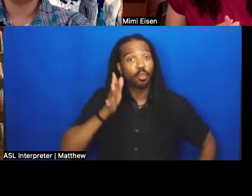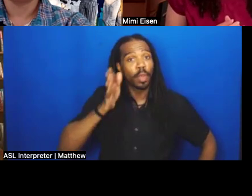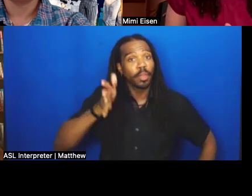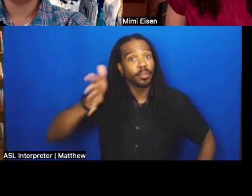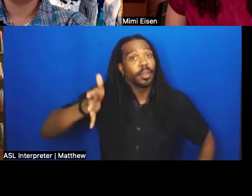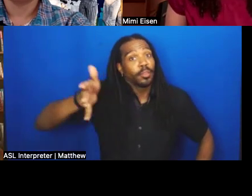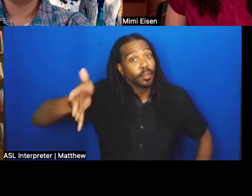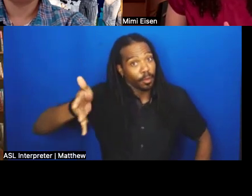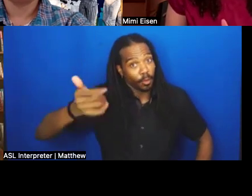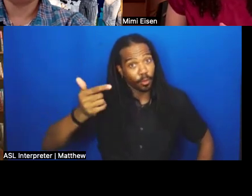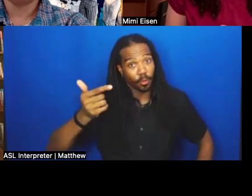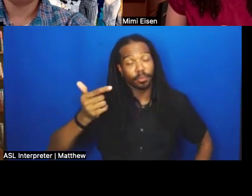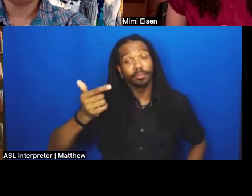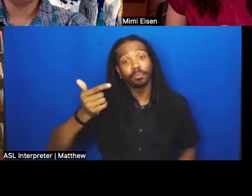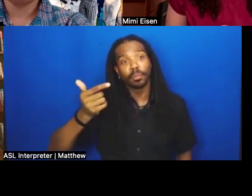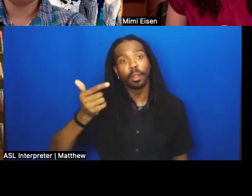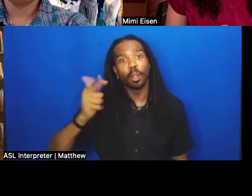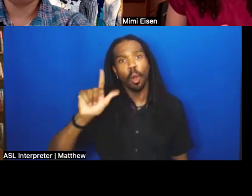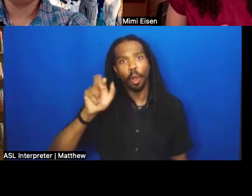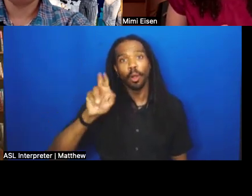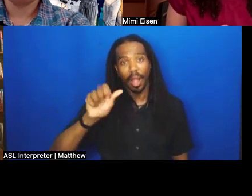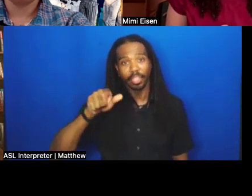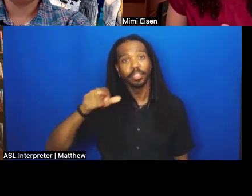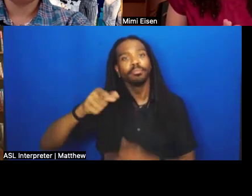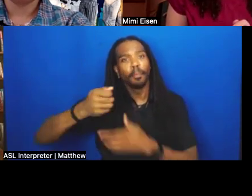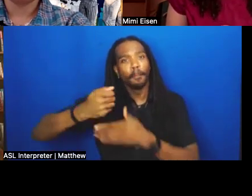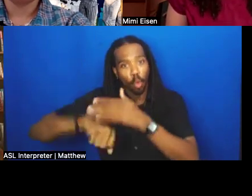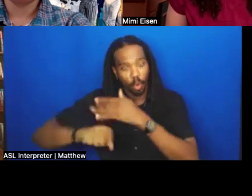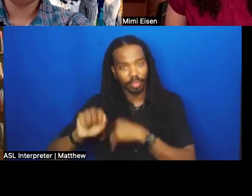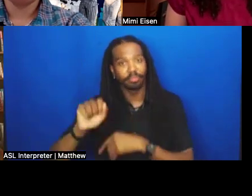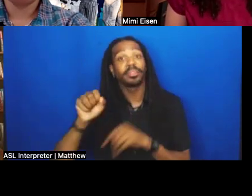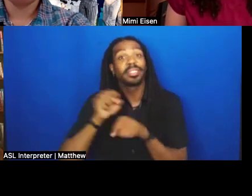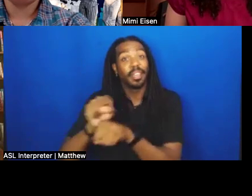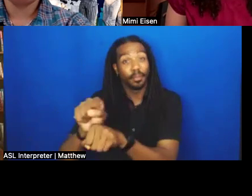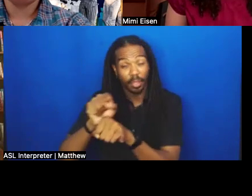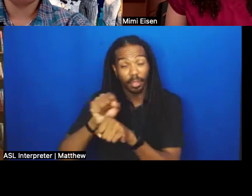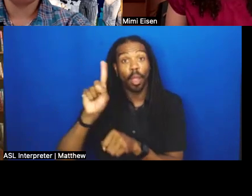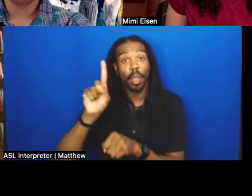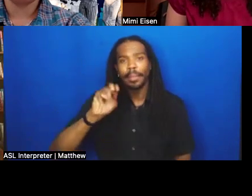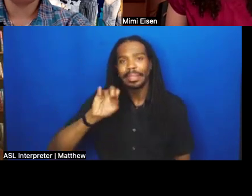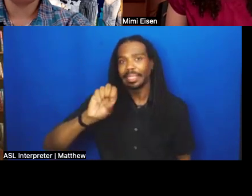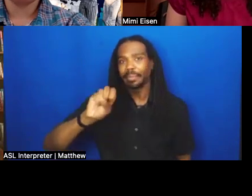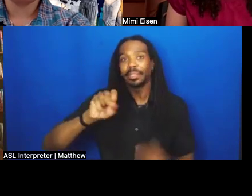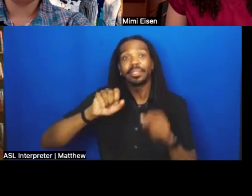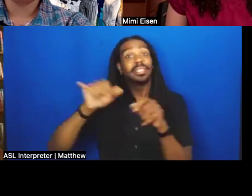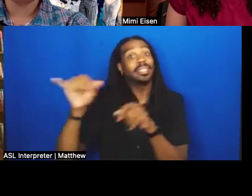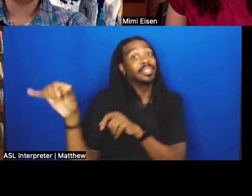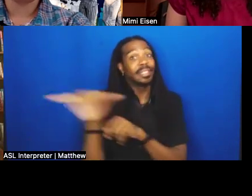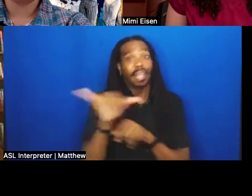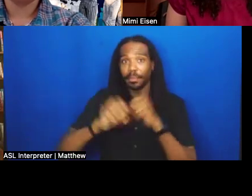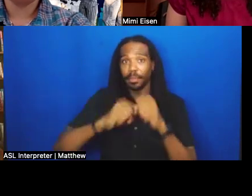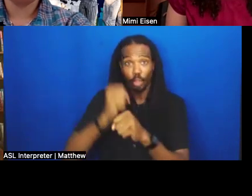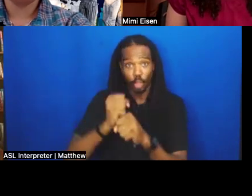was born into slavery in Mississippi the same year that Douglass delivered those words. And so when I hear